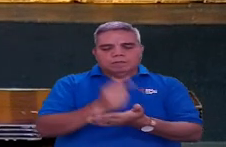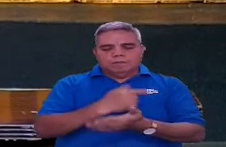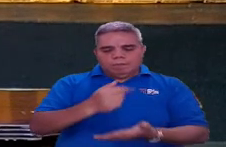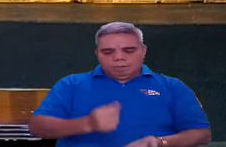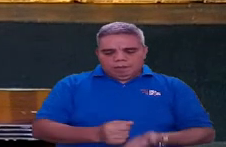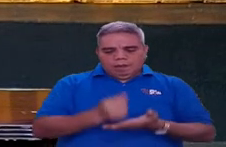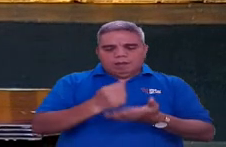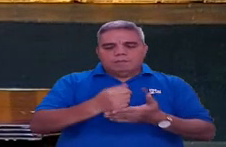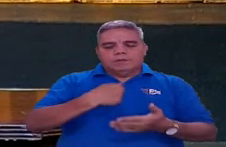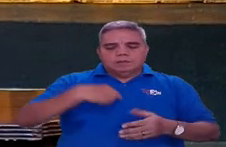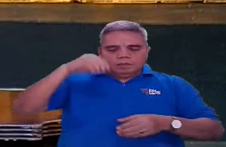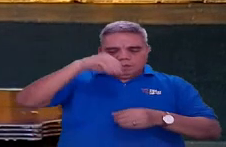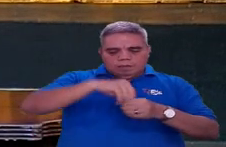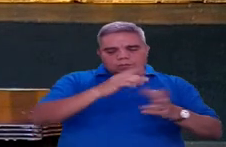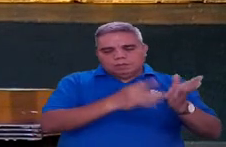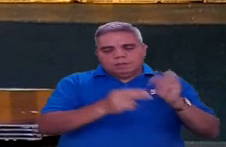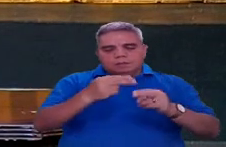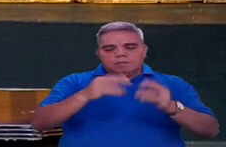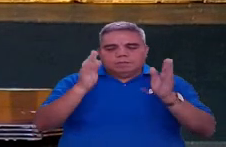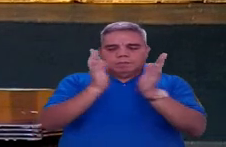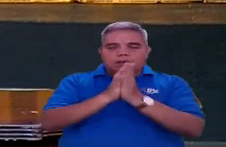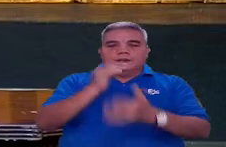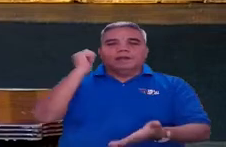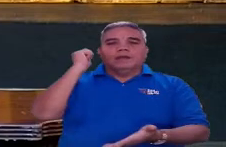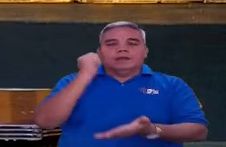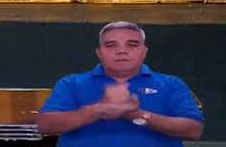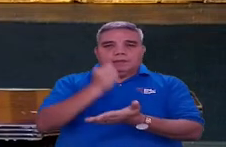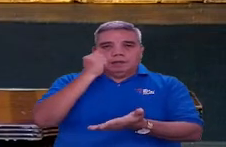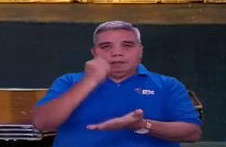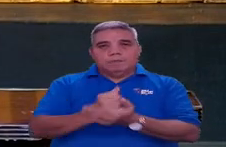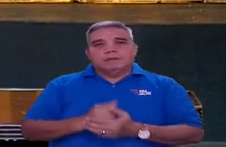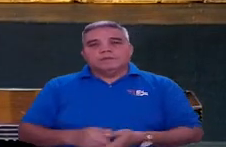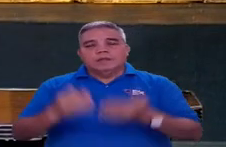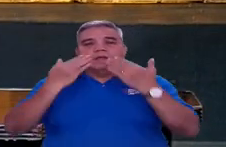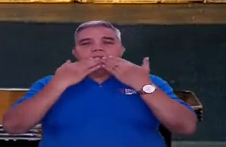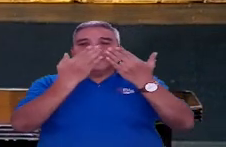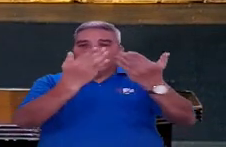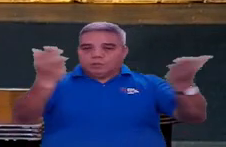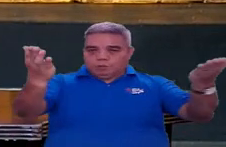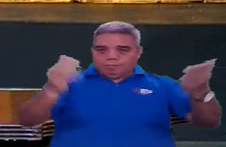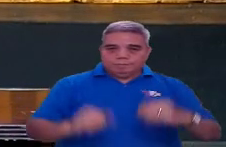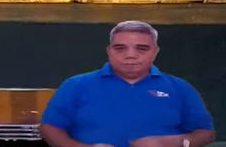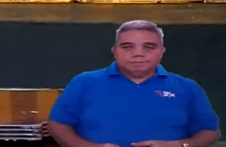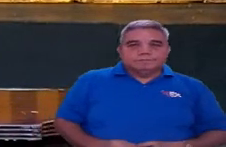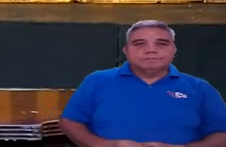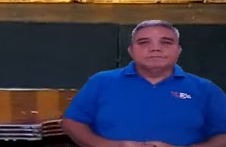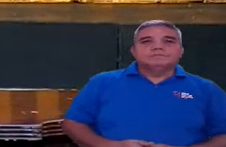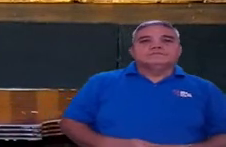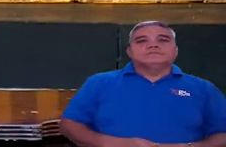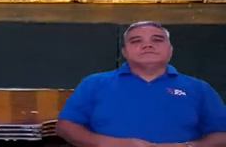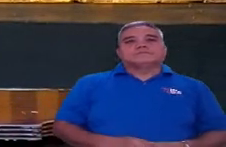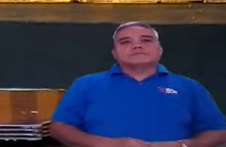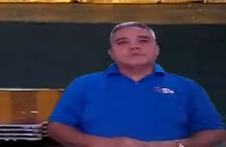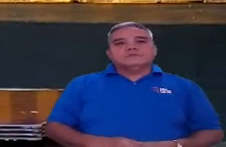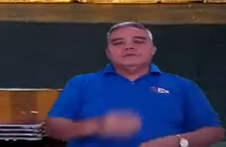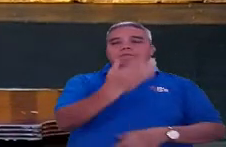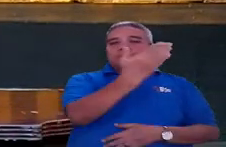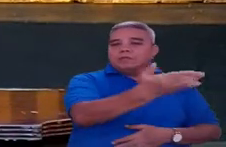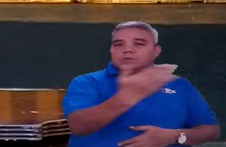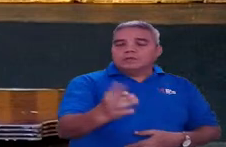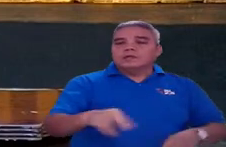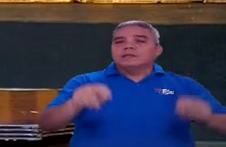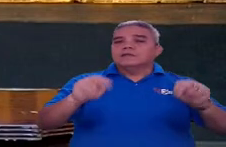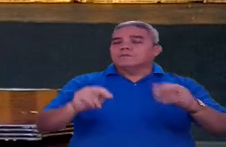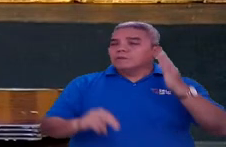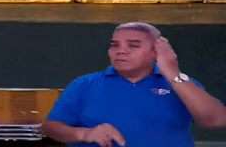me now. In Jesus' name we pray. Amen and amen. Thank you. Please be seated. There are things that you need